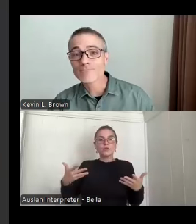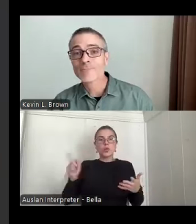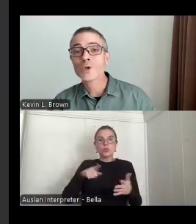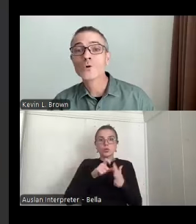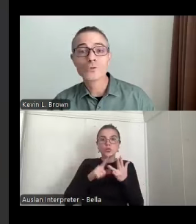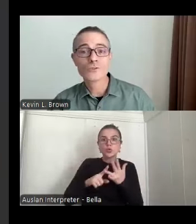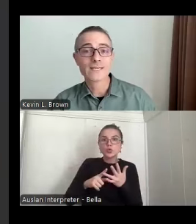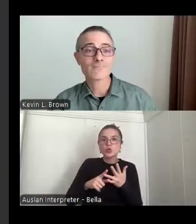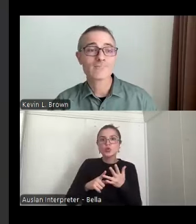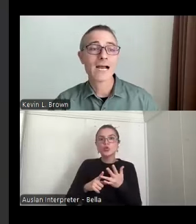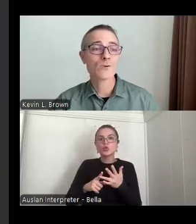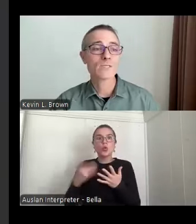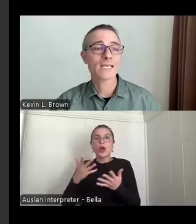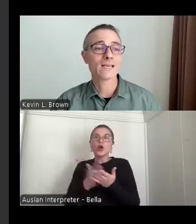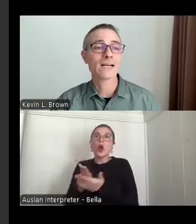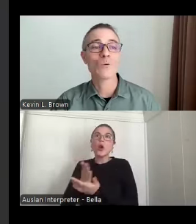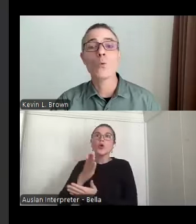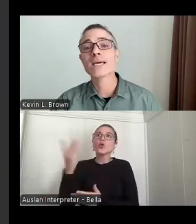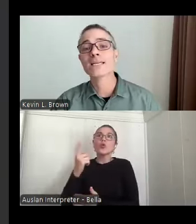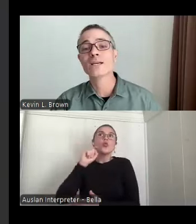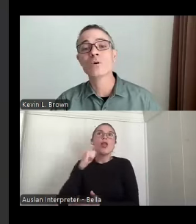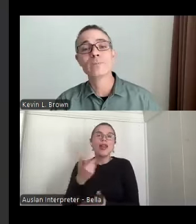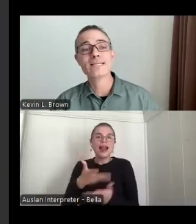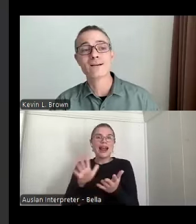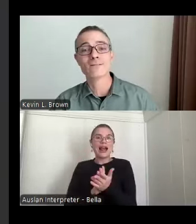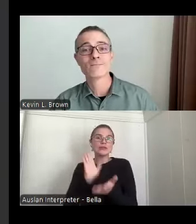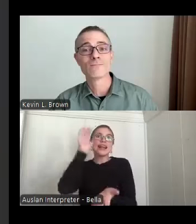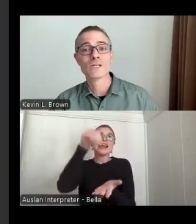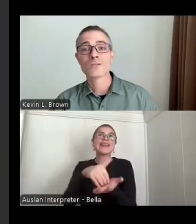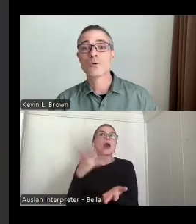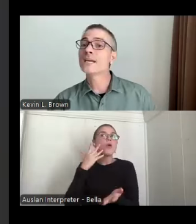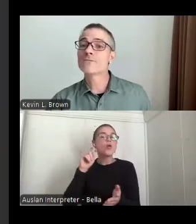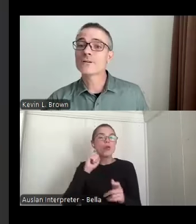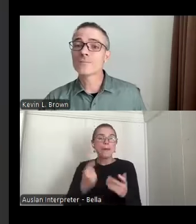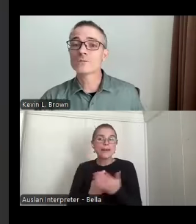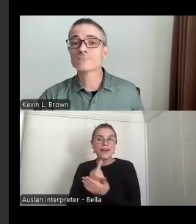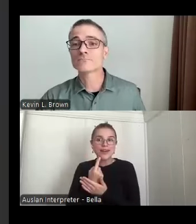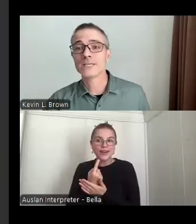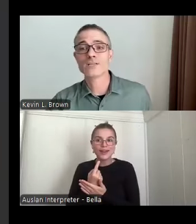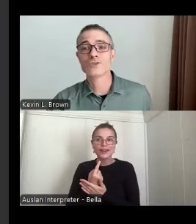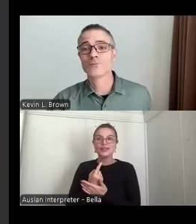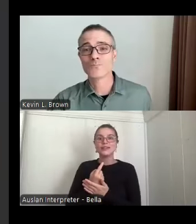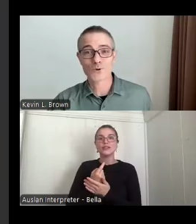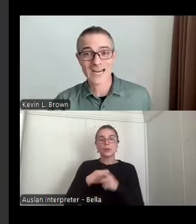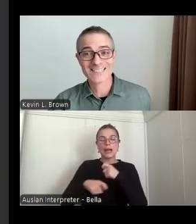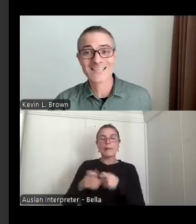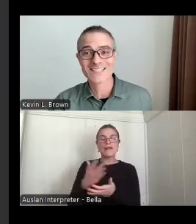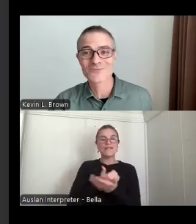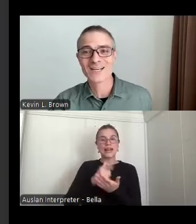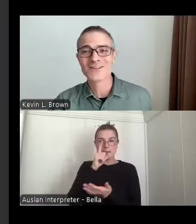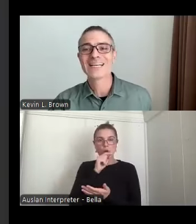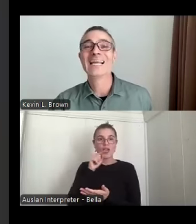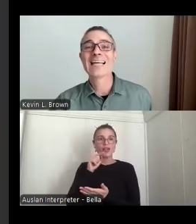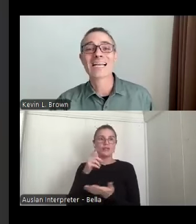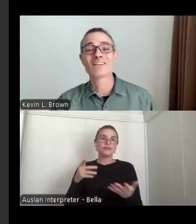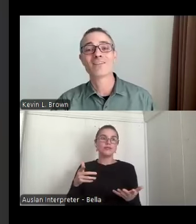going, who will do it, how to get there, and when it will be done. So being fundable is your brand as